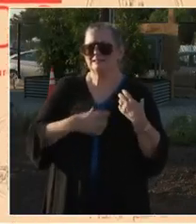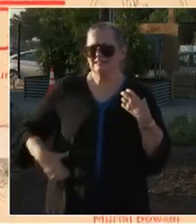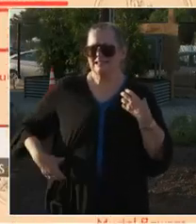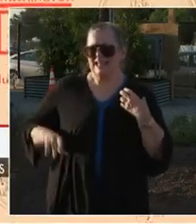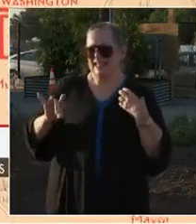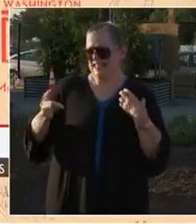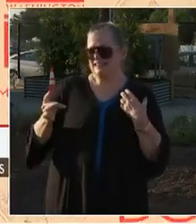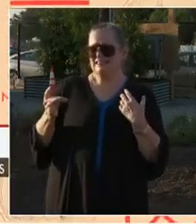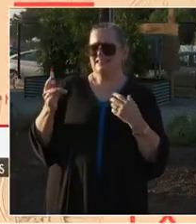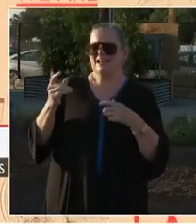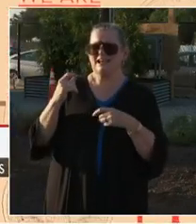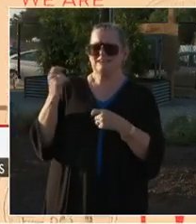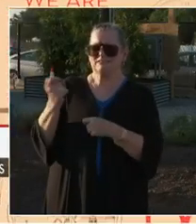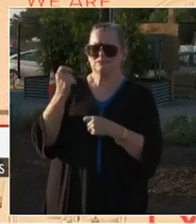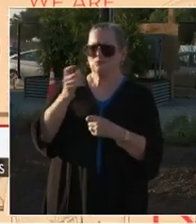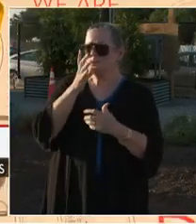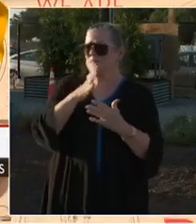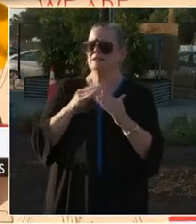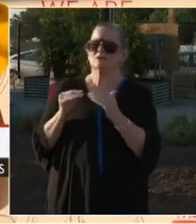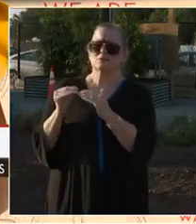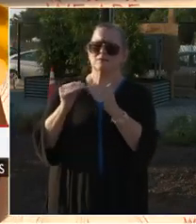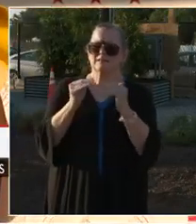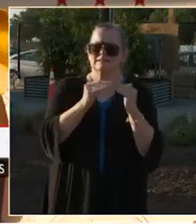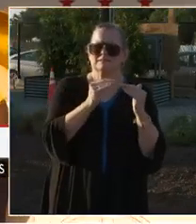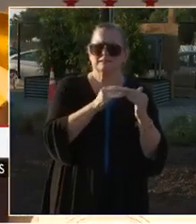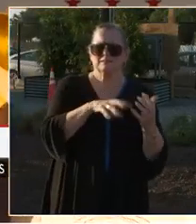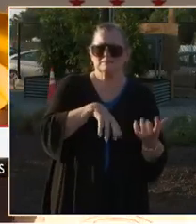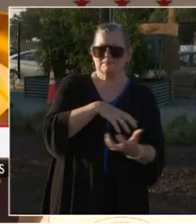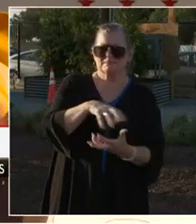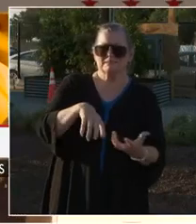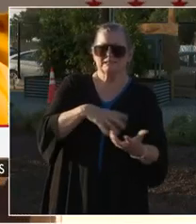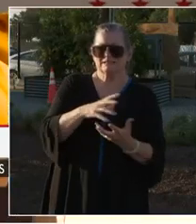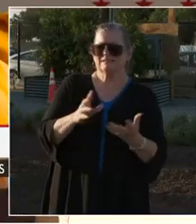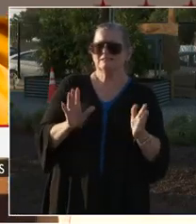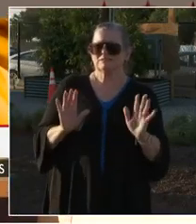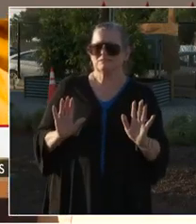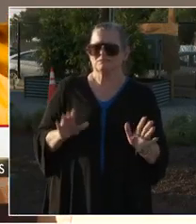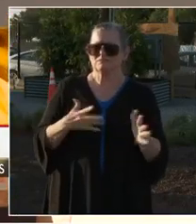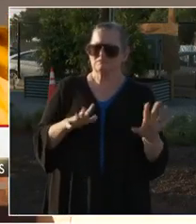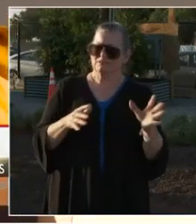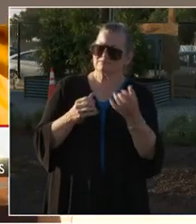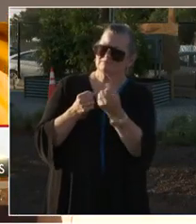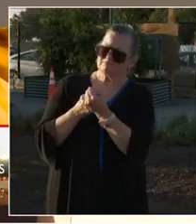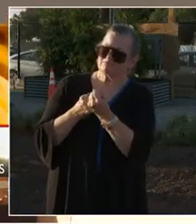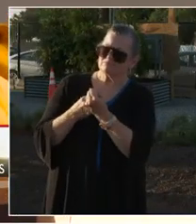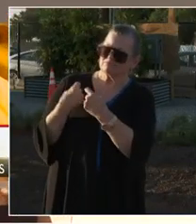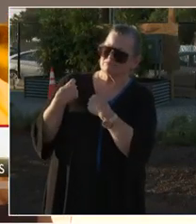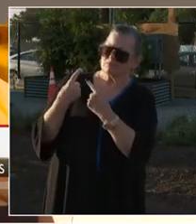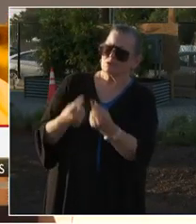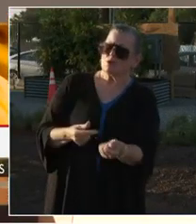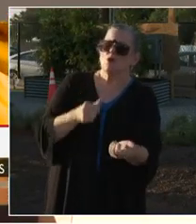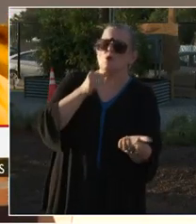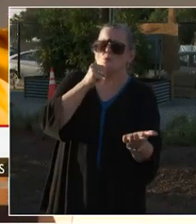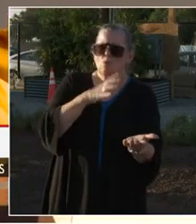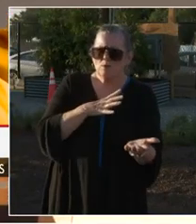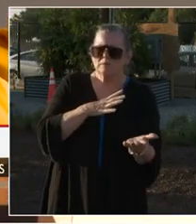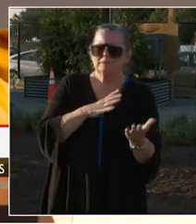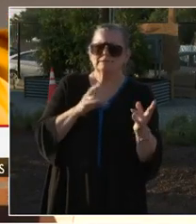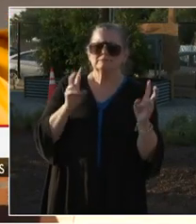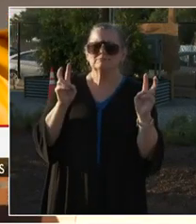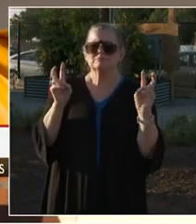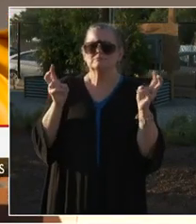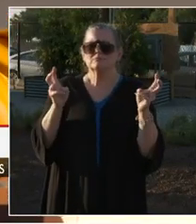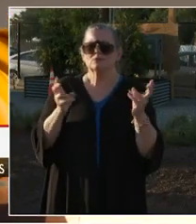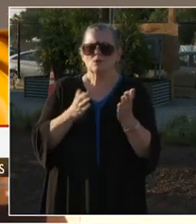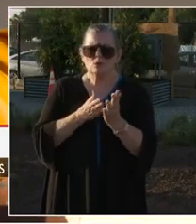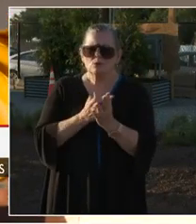Women Equality Day Mixer. MOPI supports and advocates for women's issues through research, community